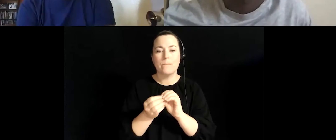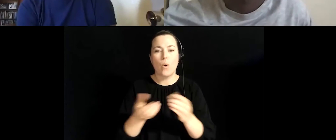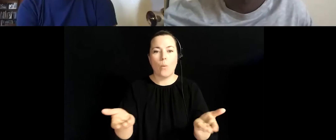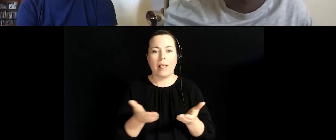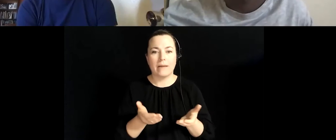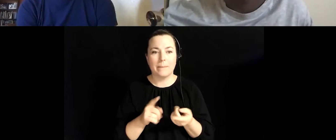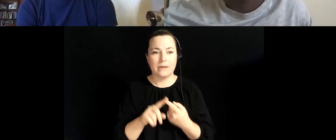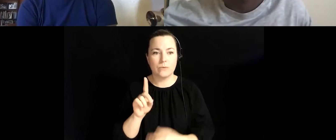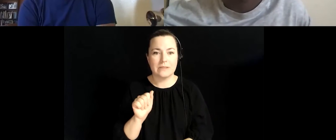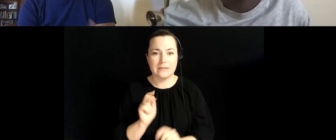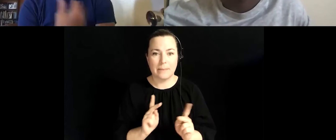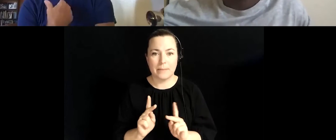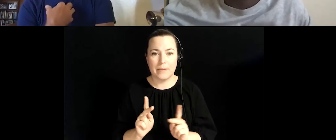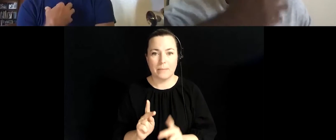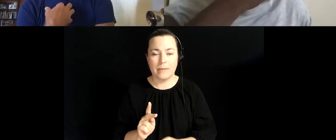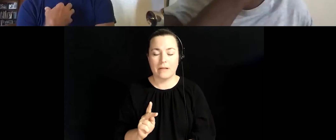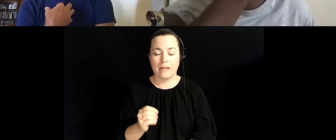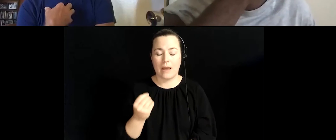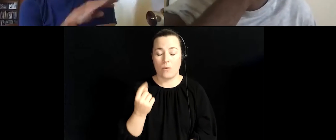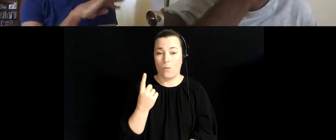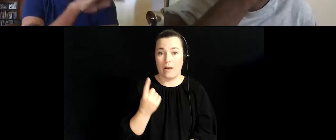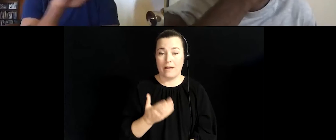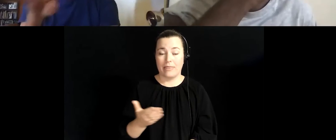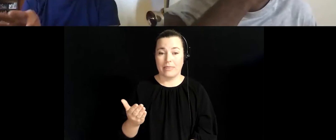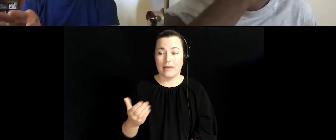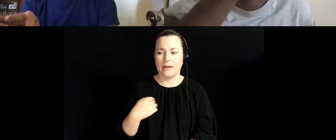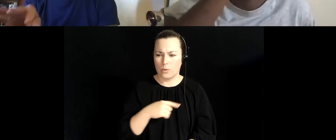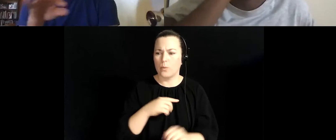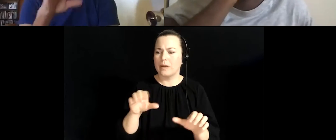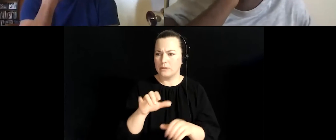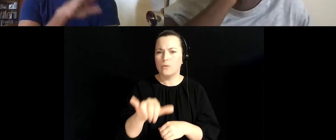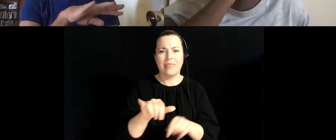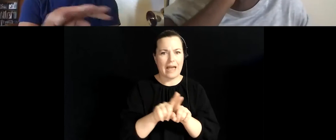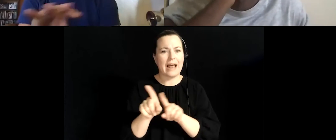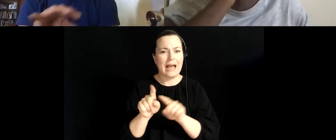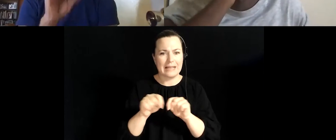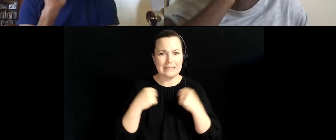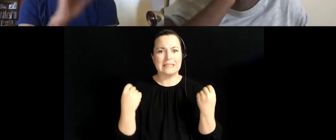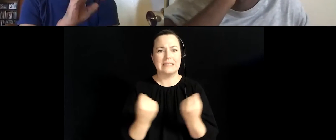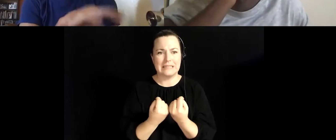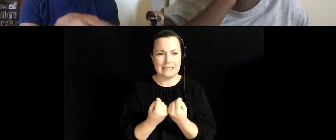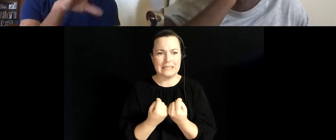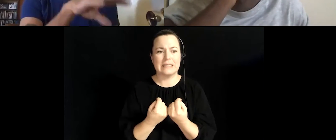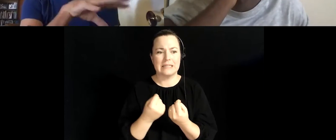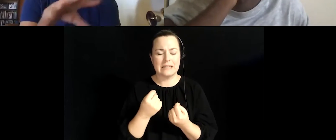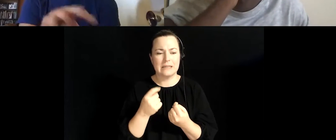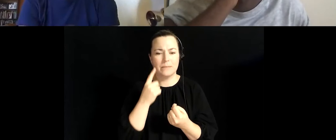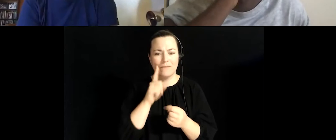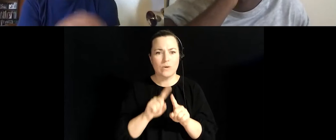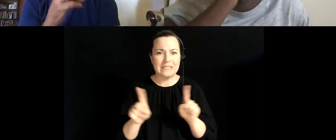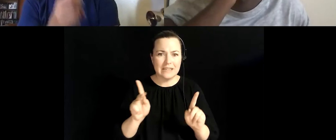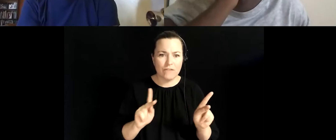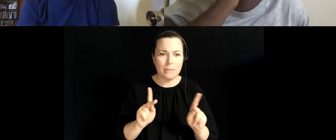people. And one of the things, like, we do that as a team with 4 different people with different kinds